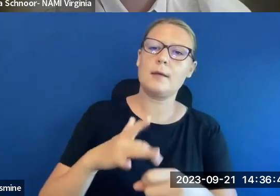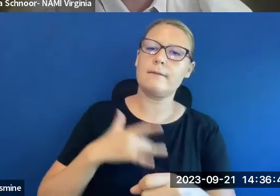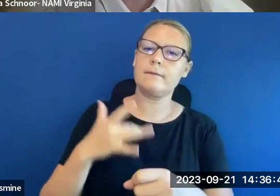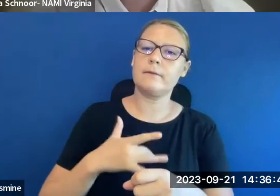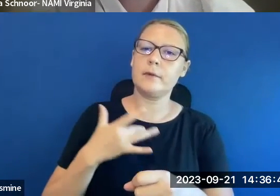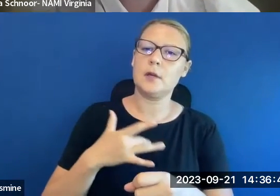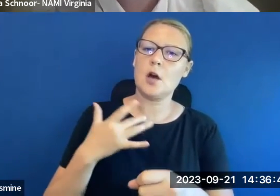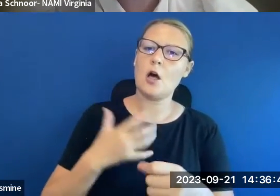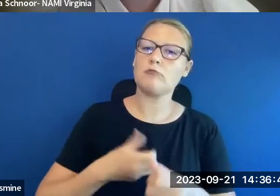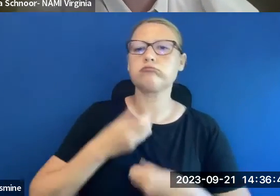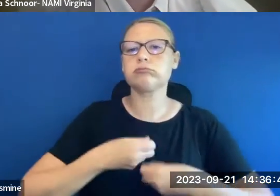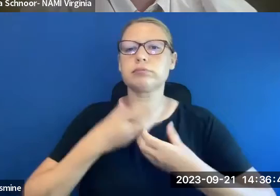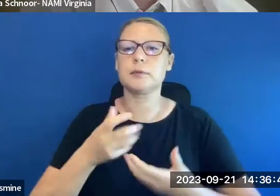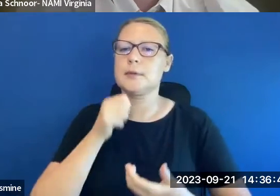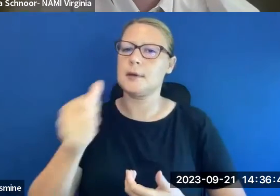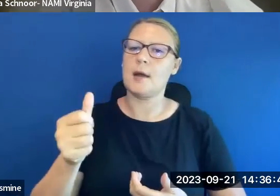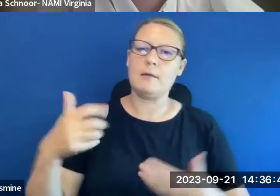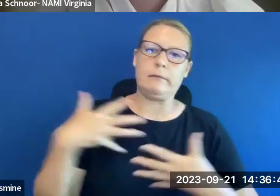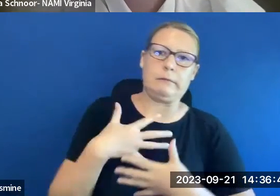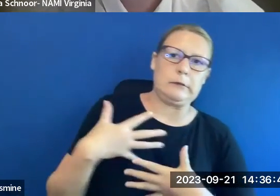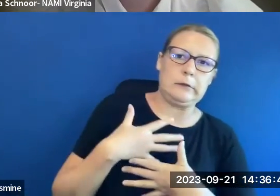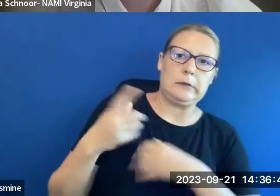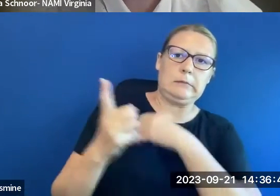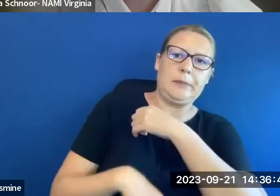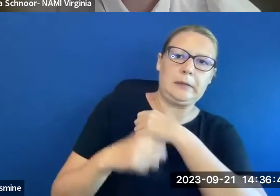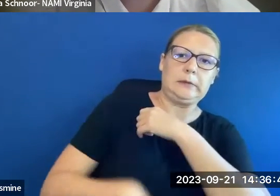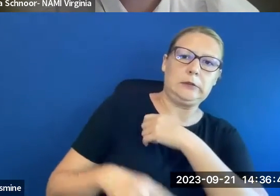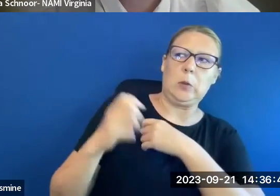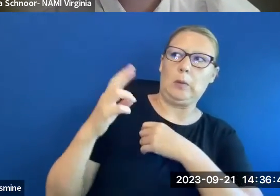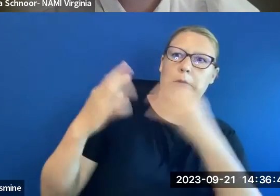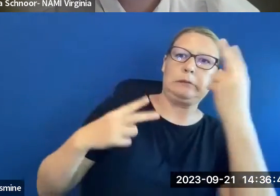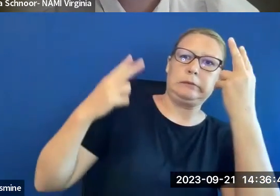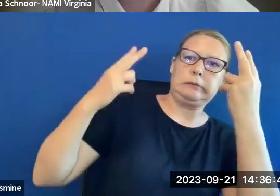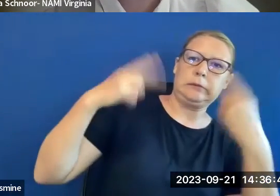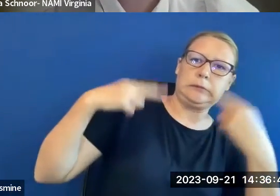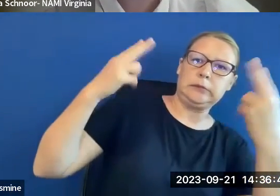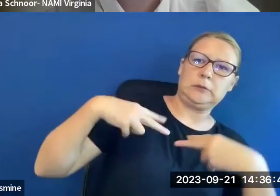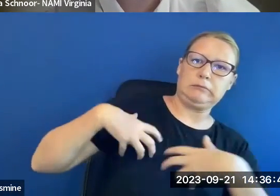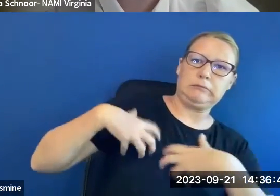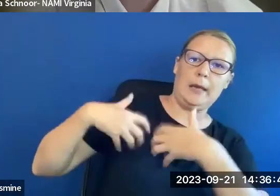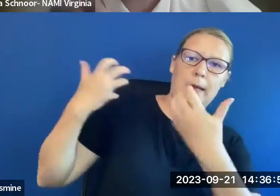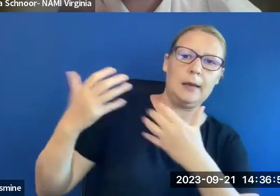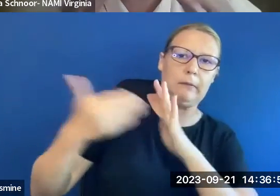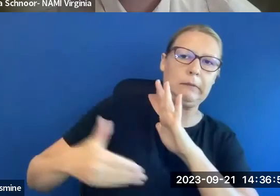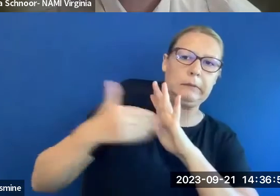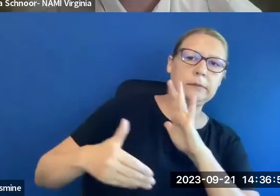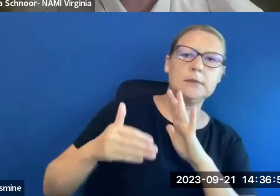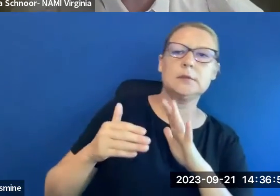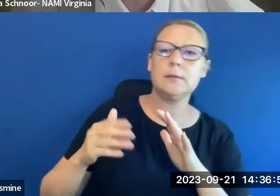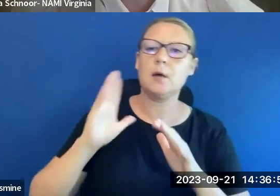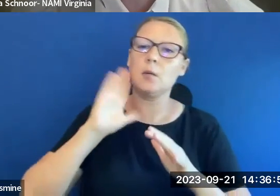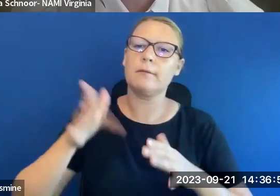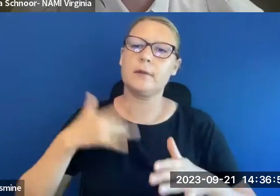of judgment or punishment. Because I do think that, say, hospitalization as a punishment for bad